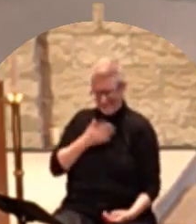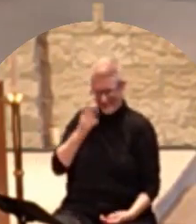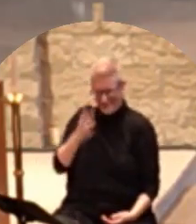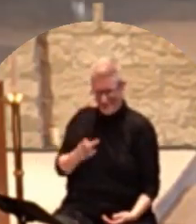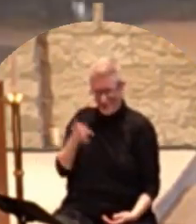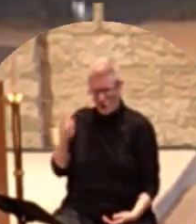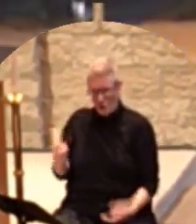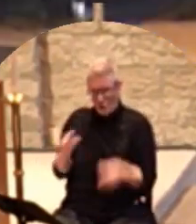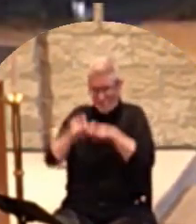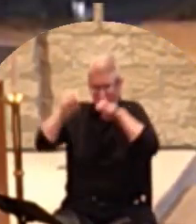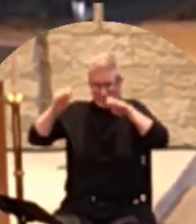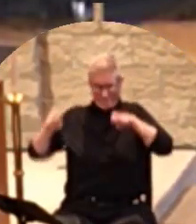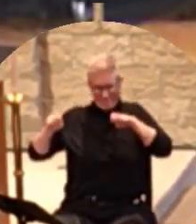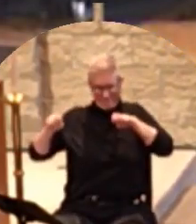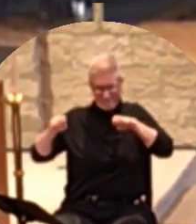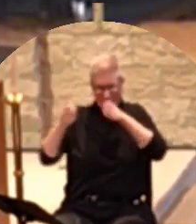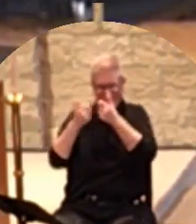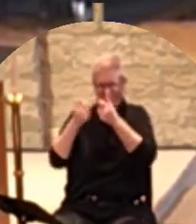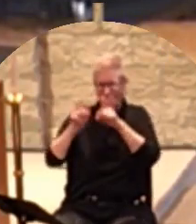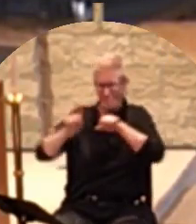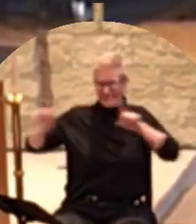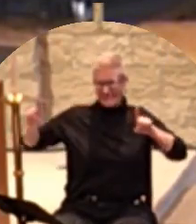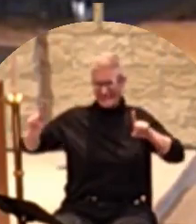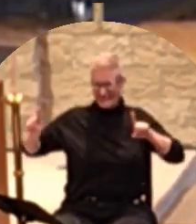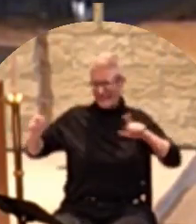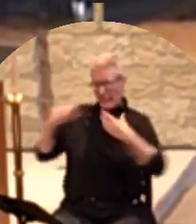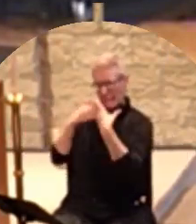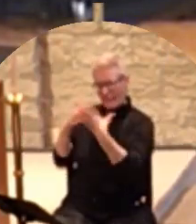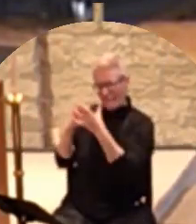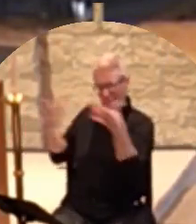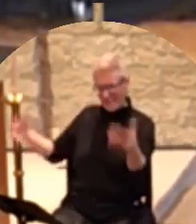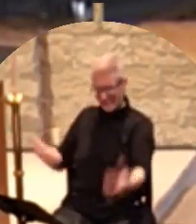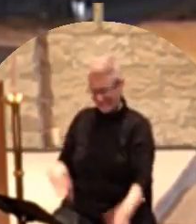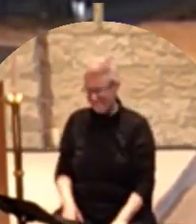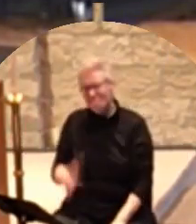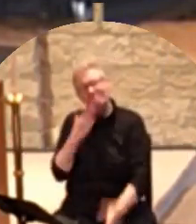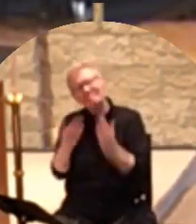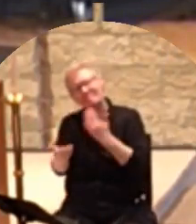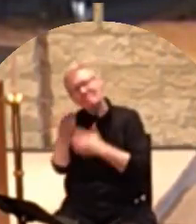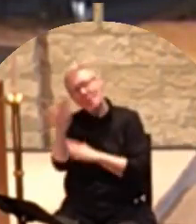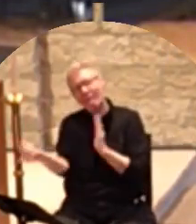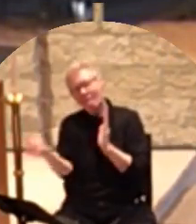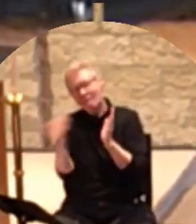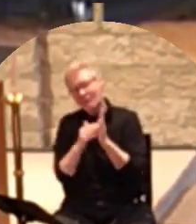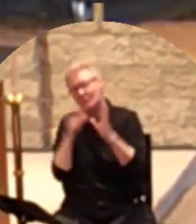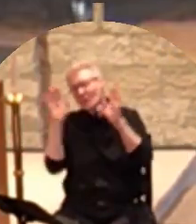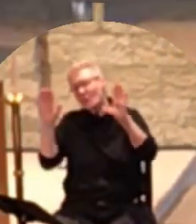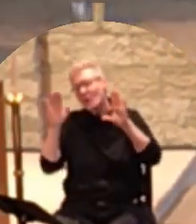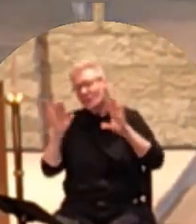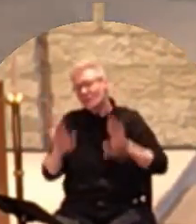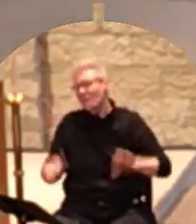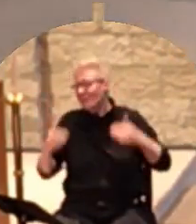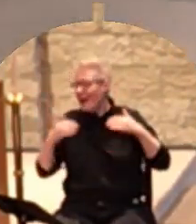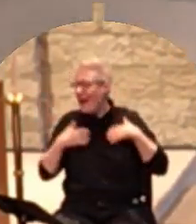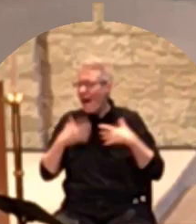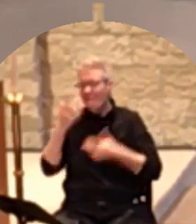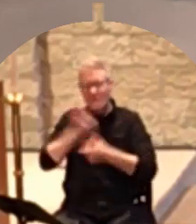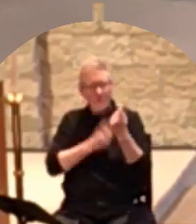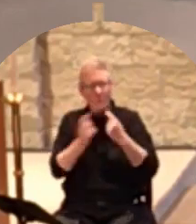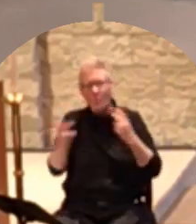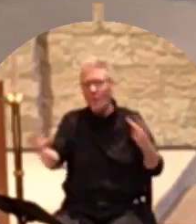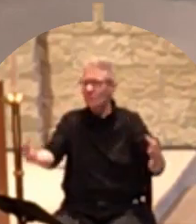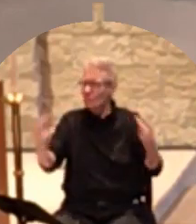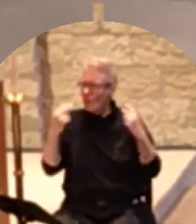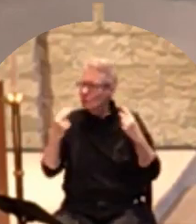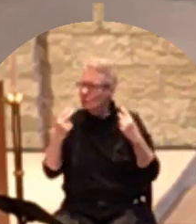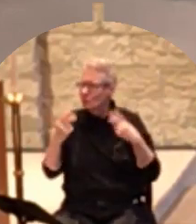physical distancing there, you know, so thank you very much. Good morning again. It's great to have you streaming with us today. I wish I'm